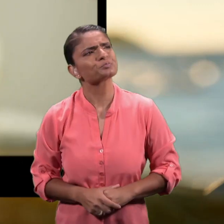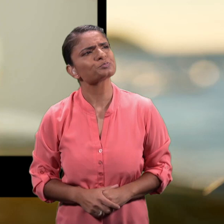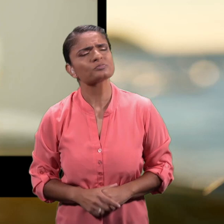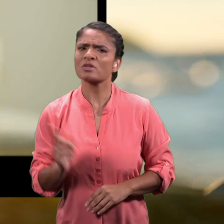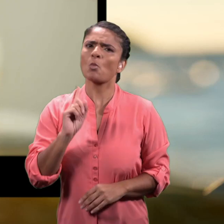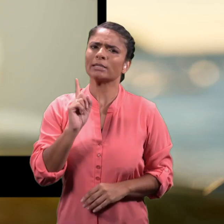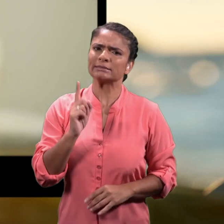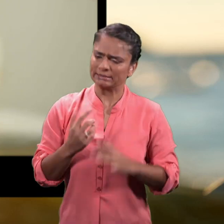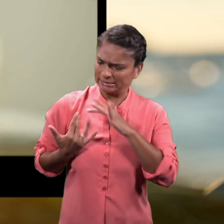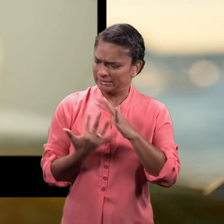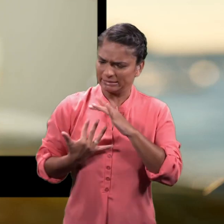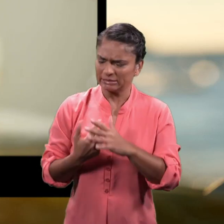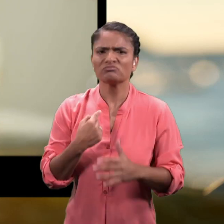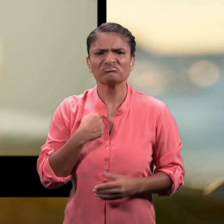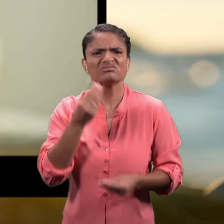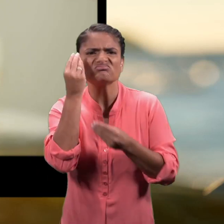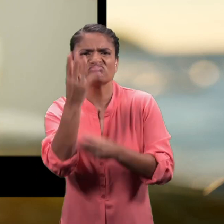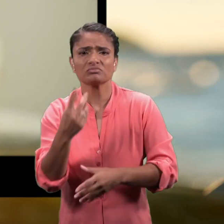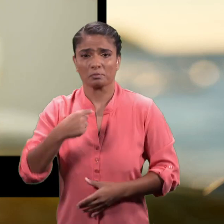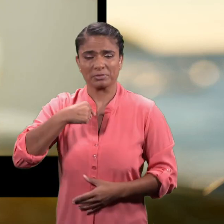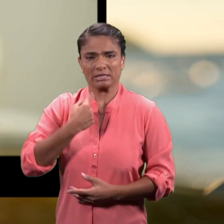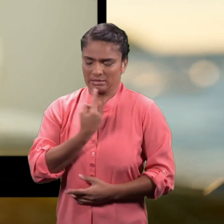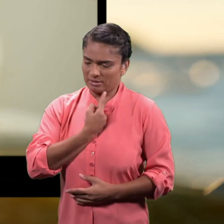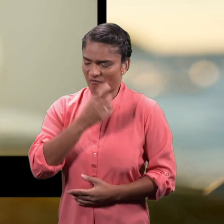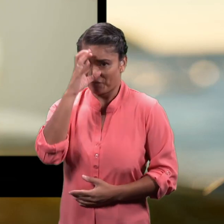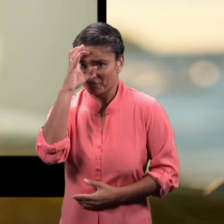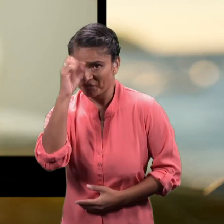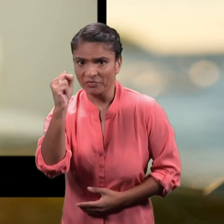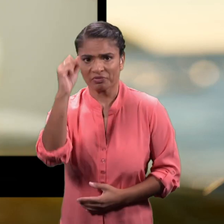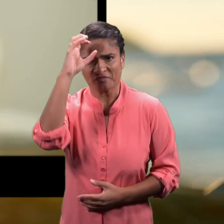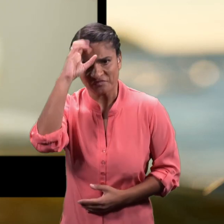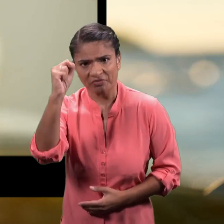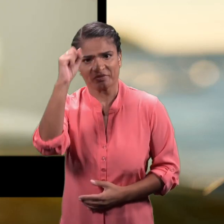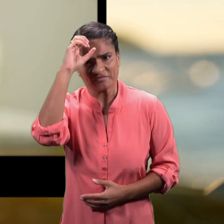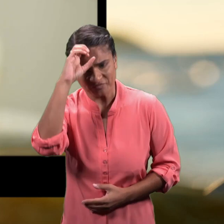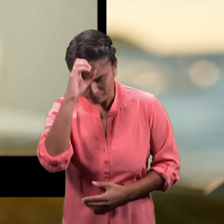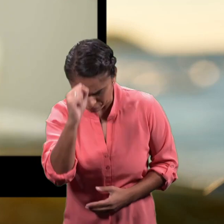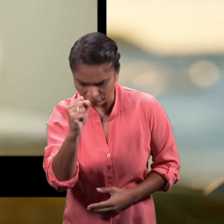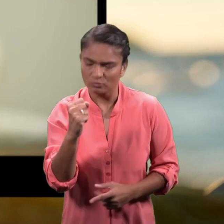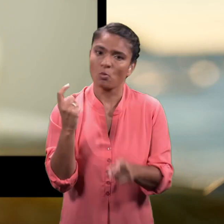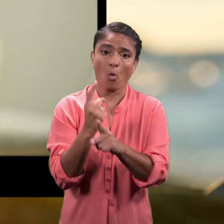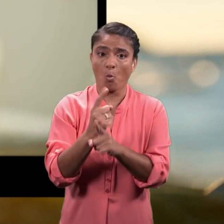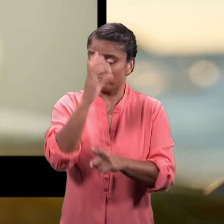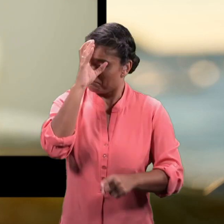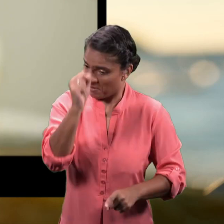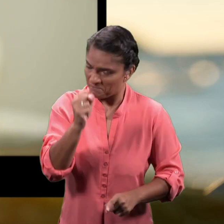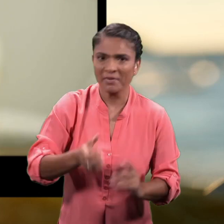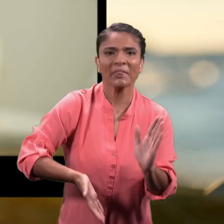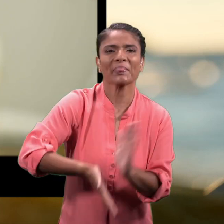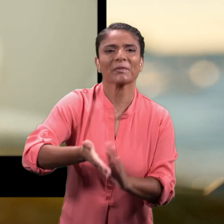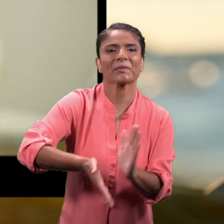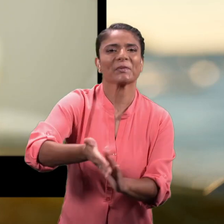would say, it's the faith I have in myself. I know that Dilorika Maya in my